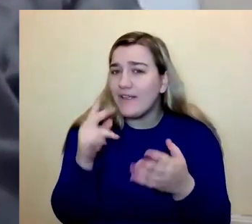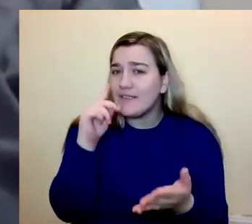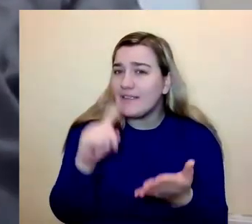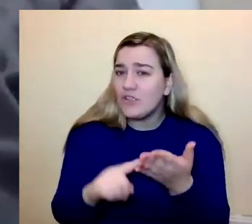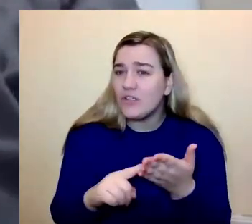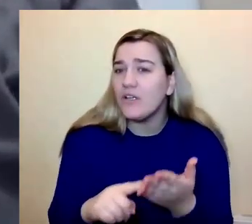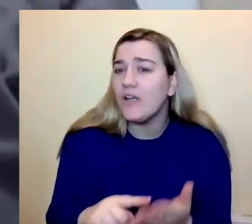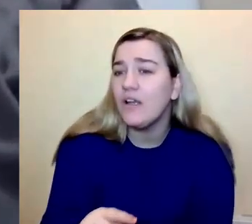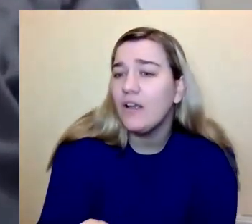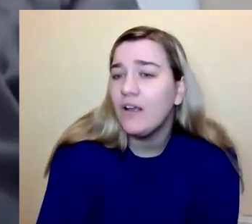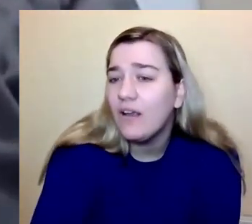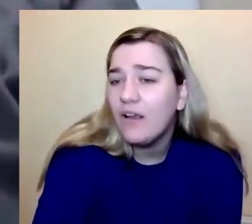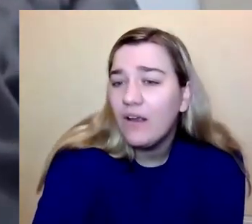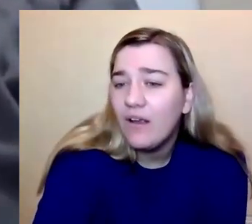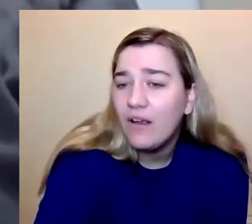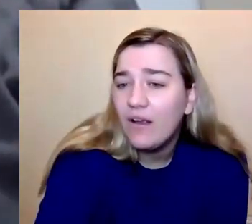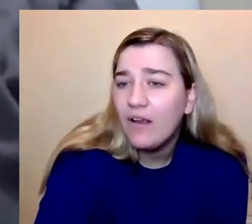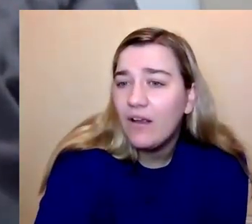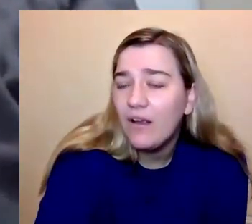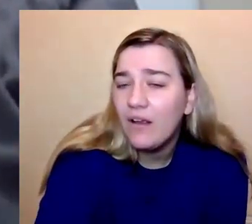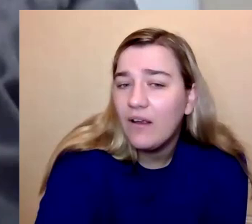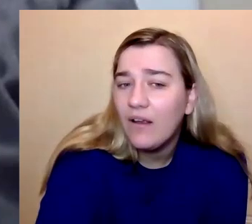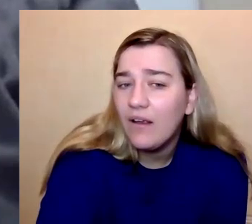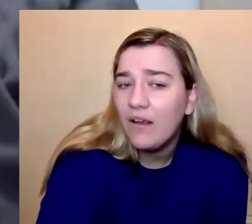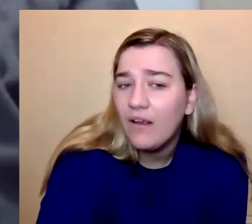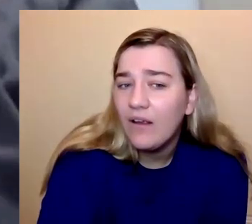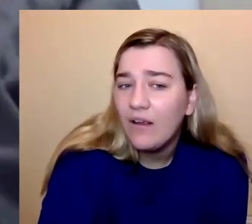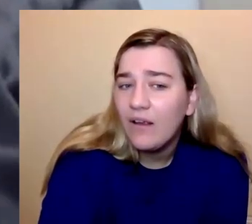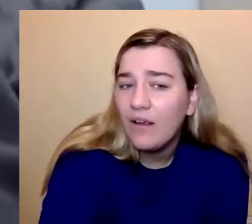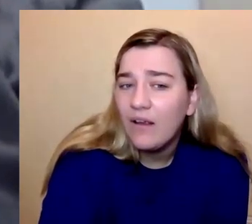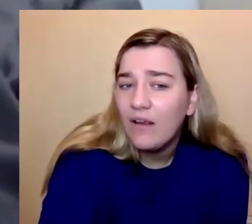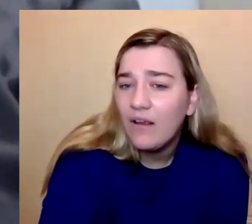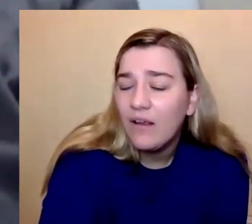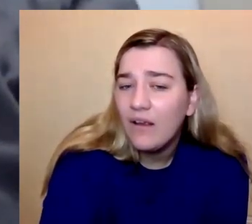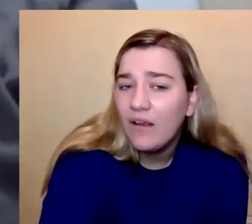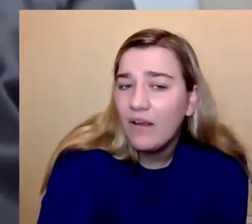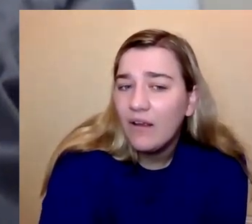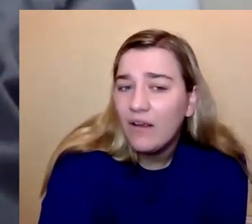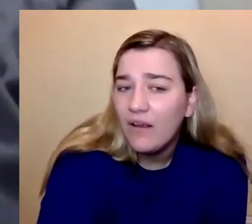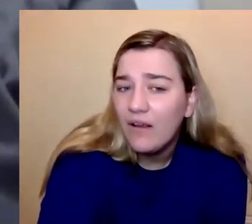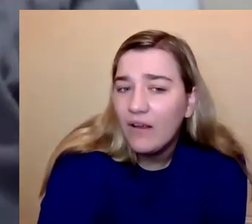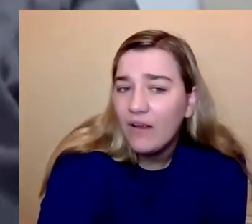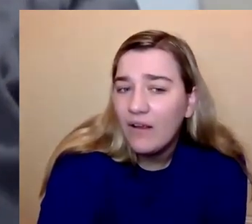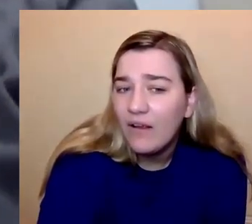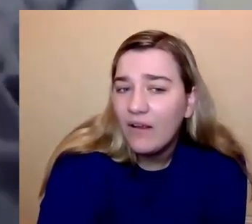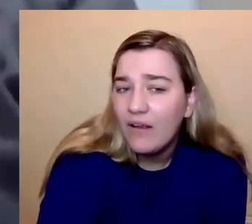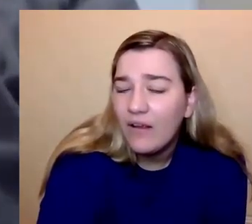And getting your point across and asking for the help that you need and not to be too afraid to